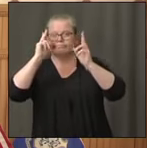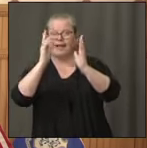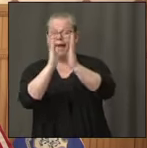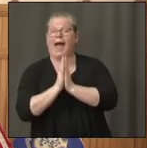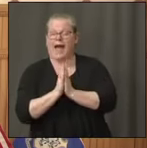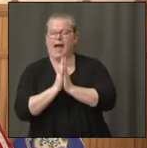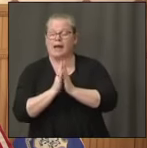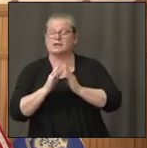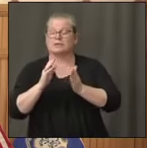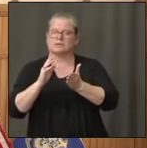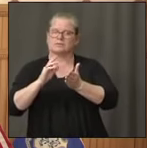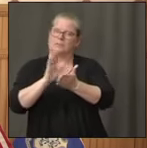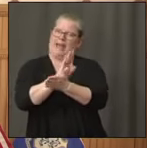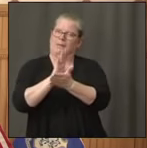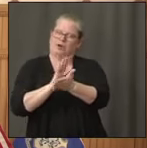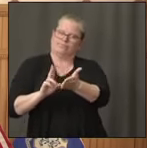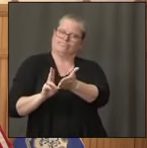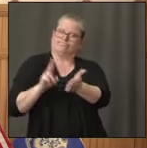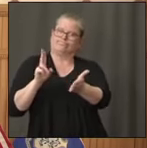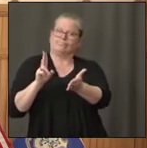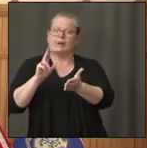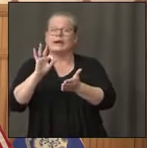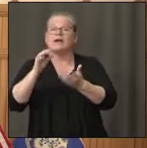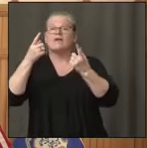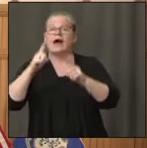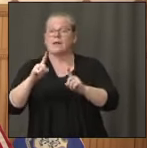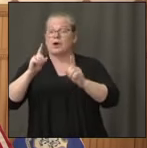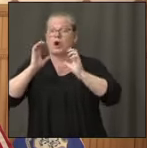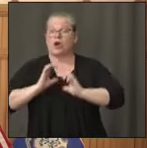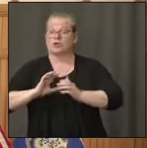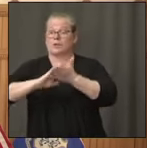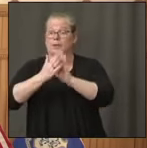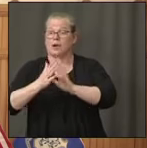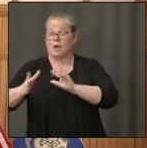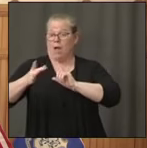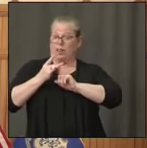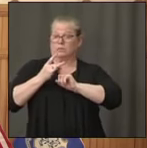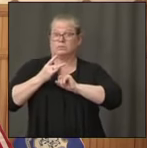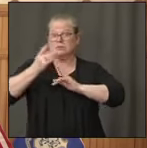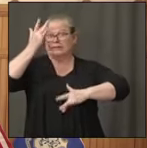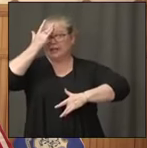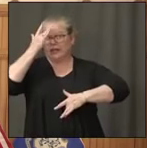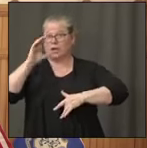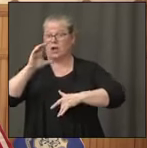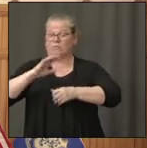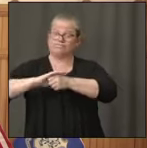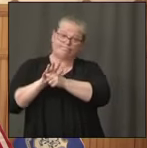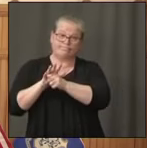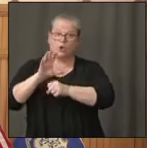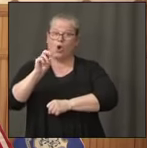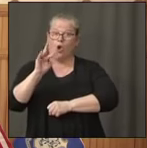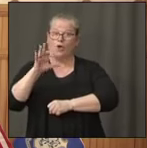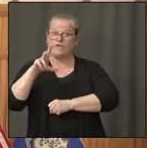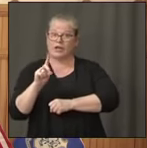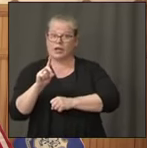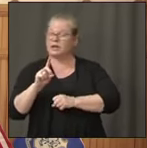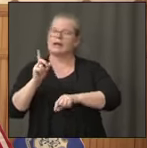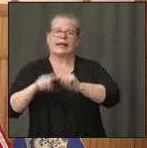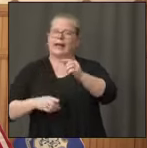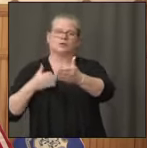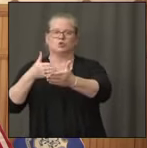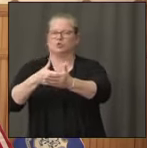COVID-19. Are there any protections for businesses that you're considering enacting? I believe the Reopen Connecticut Committee had made a similar suggestion much earlier